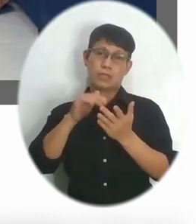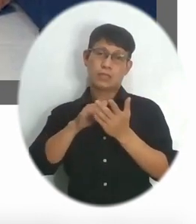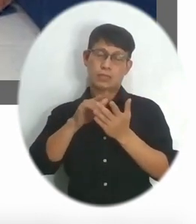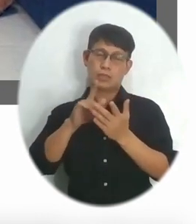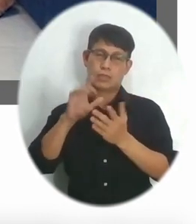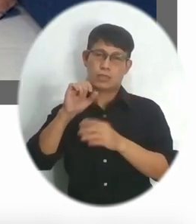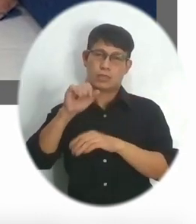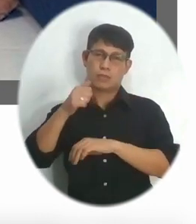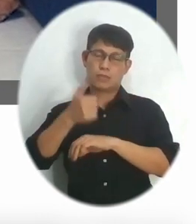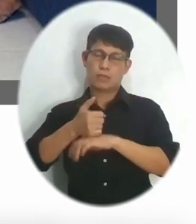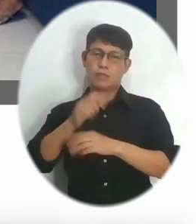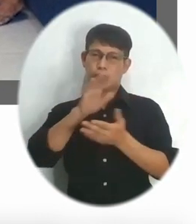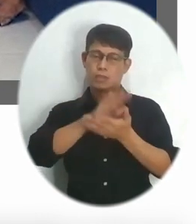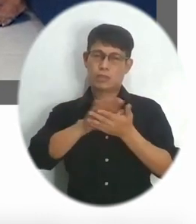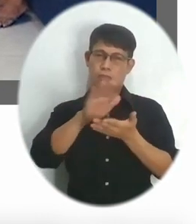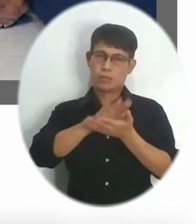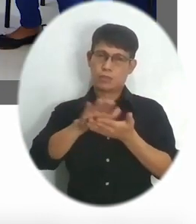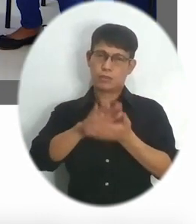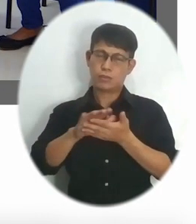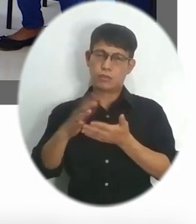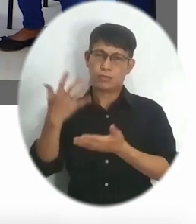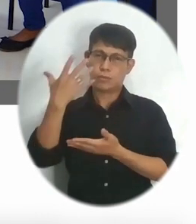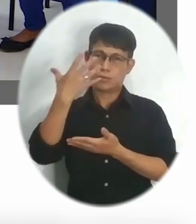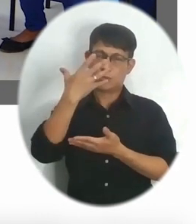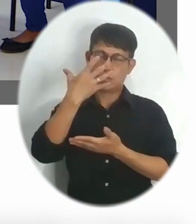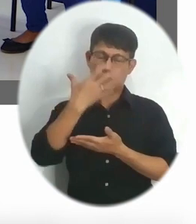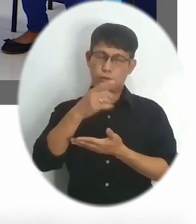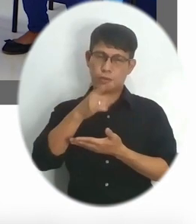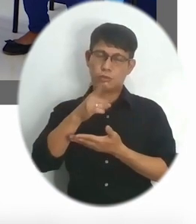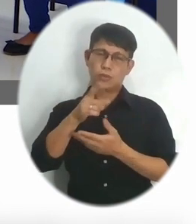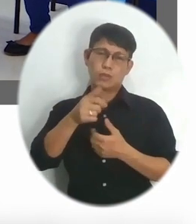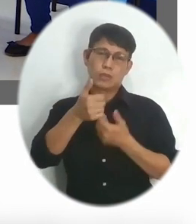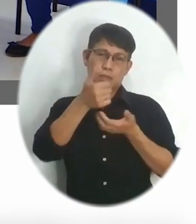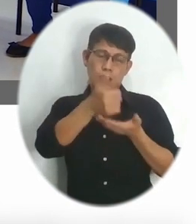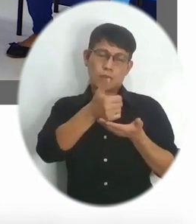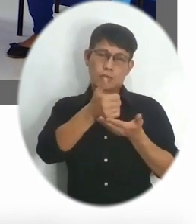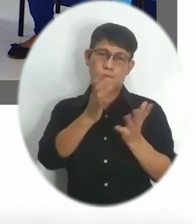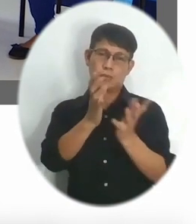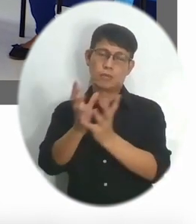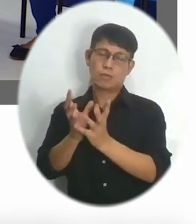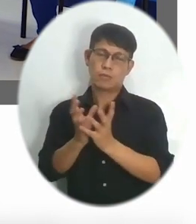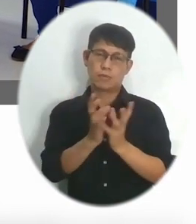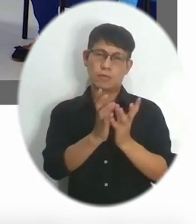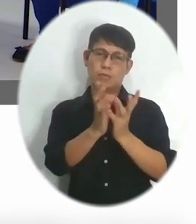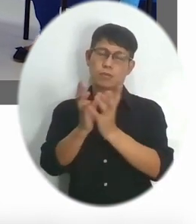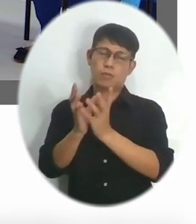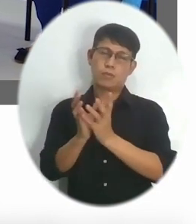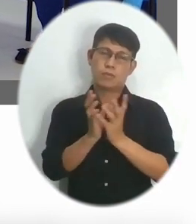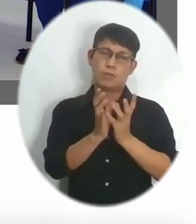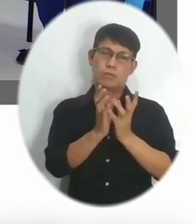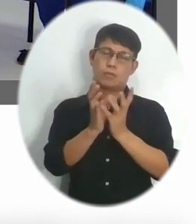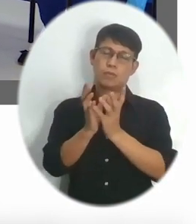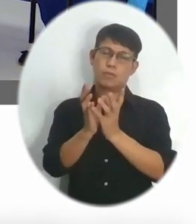centers, SM helps provide clean, well-equipped health centers that benefit the community.